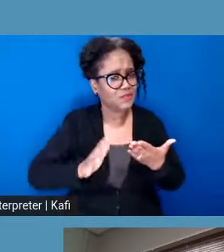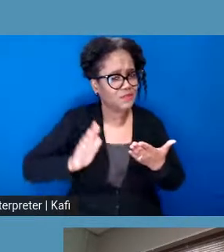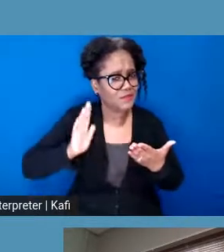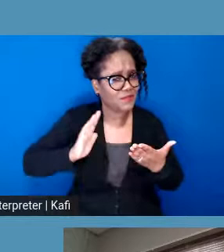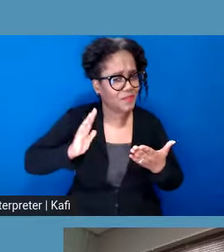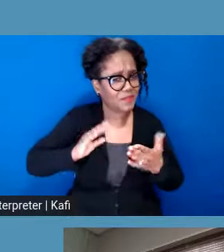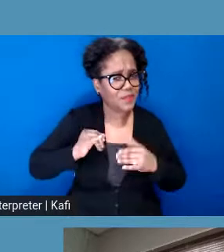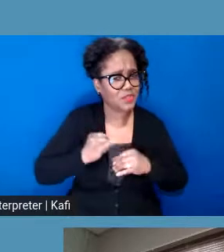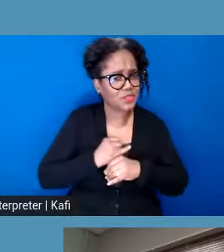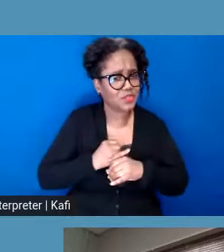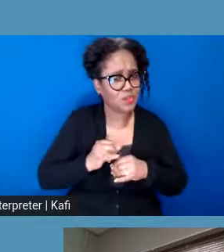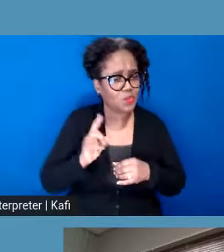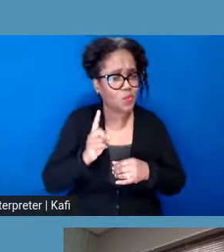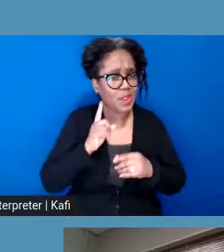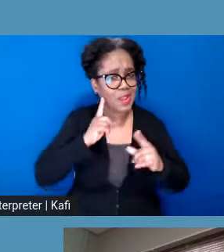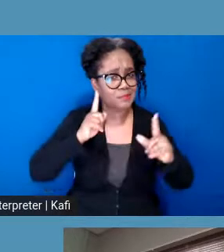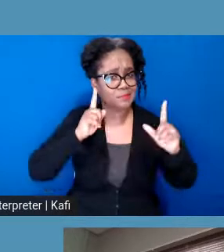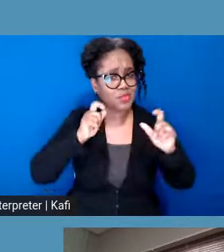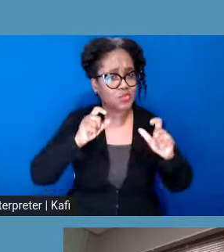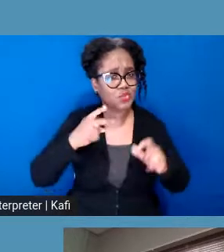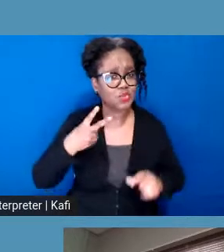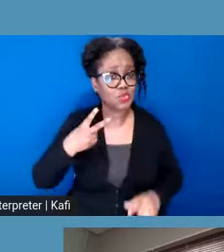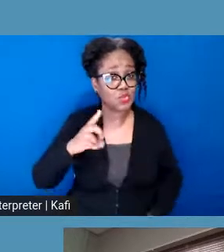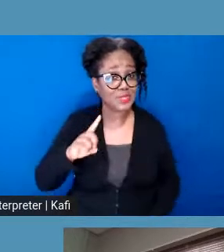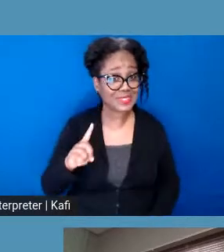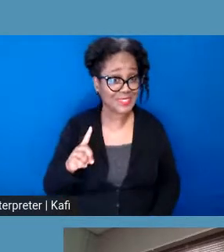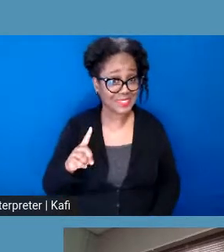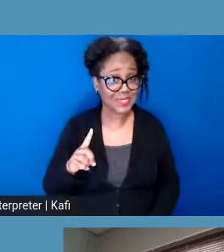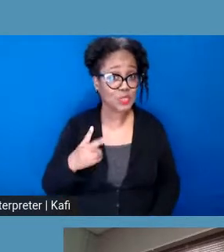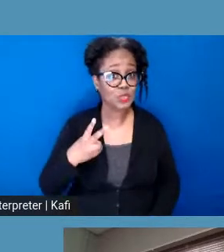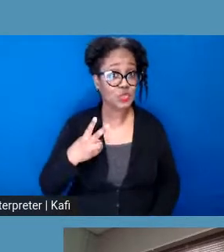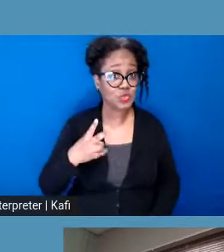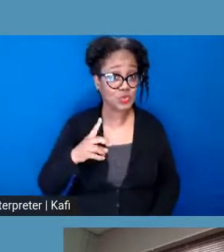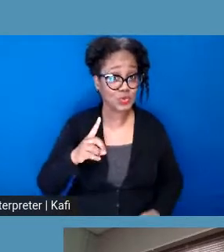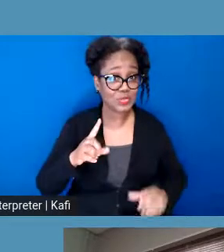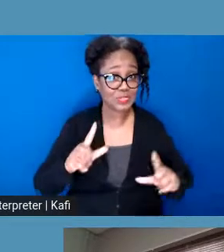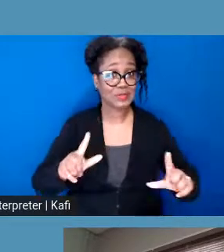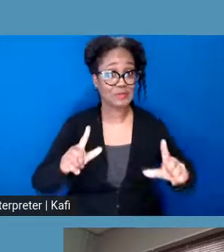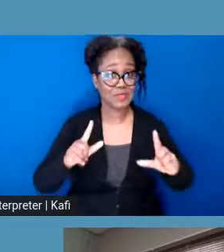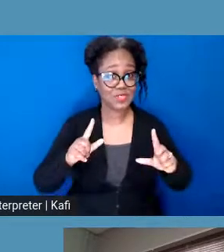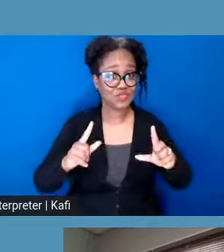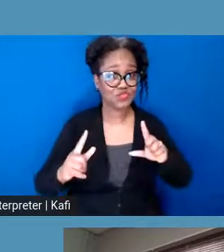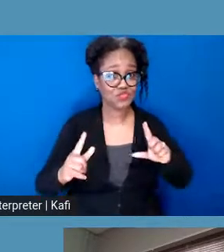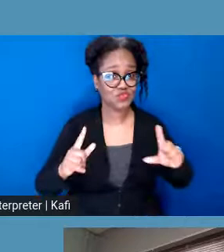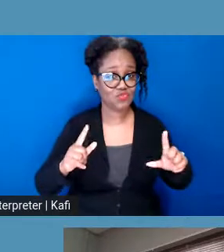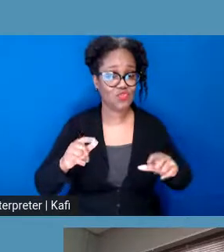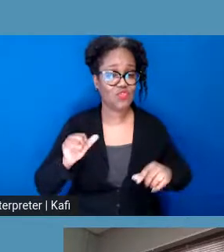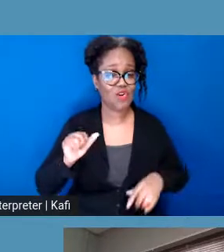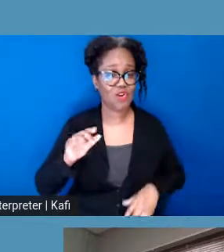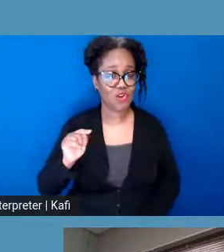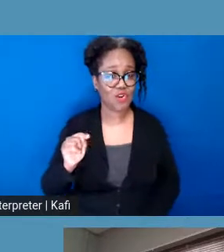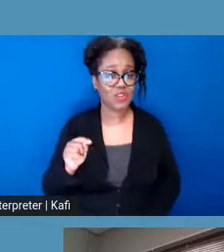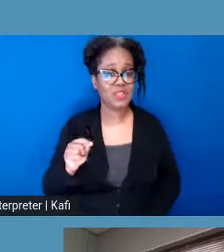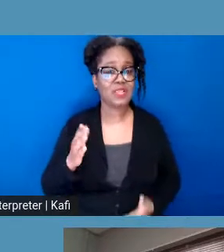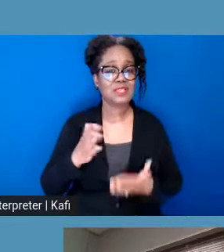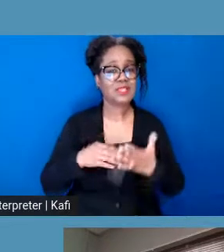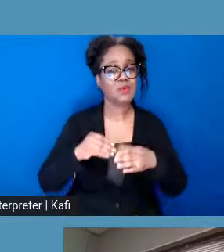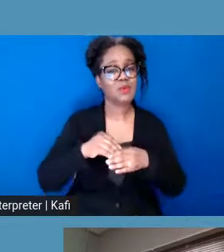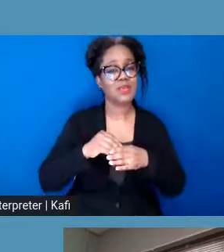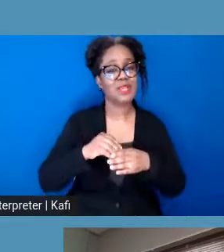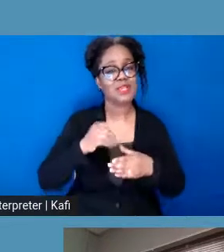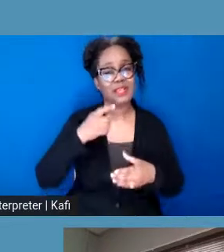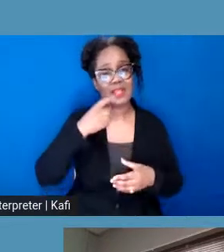art, like paintings and objects. Some of them were in glass frames, and I was told not to take them out of the glass to photograph, but it made it